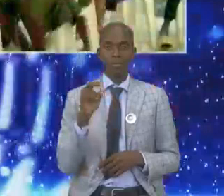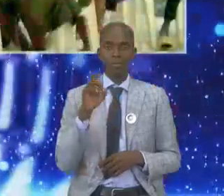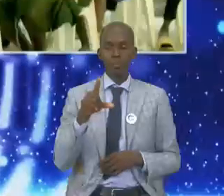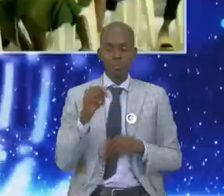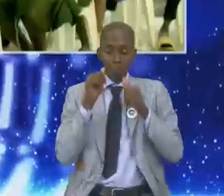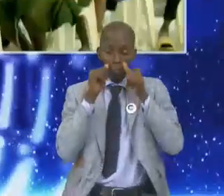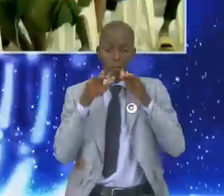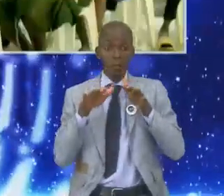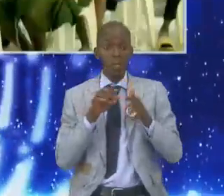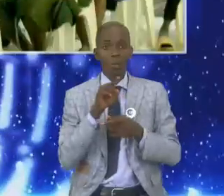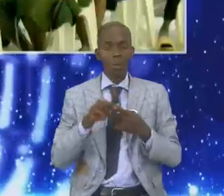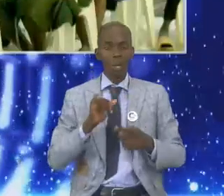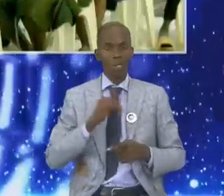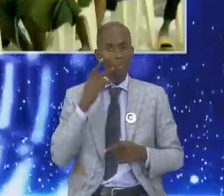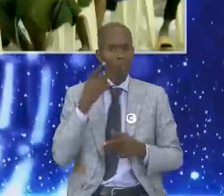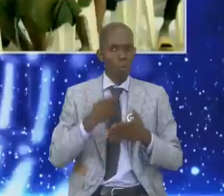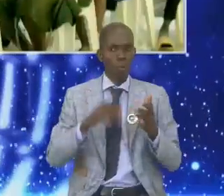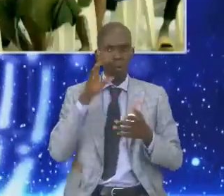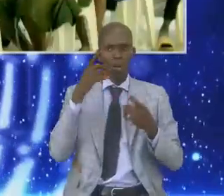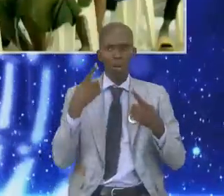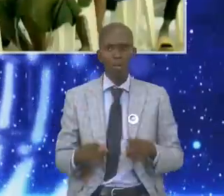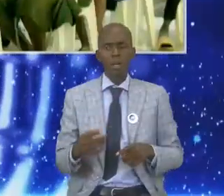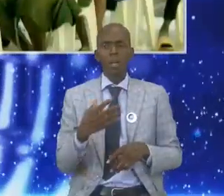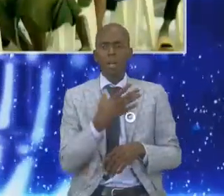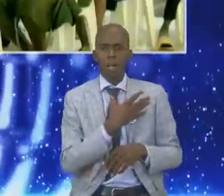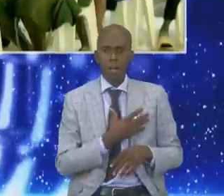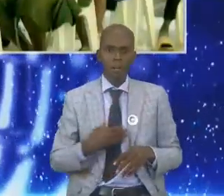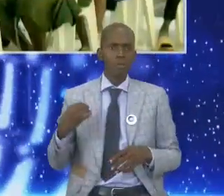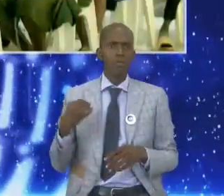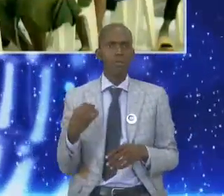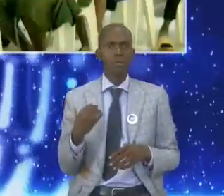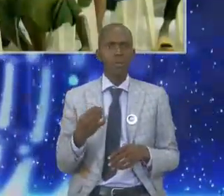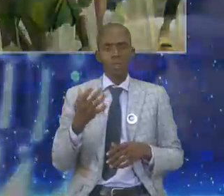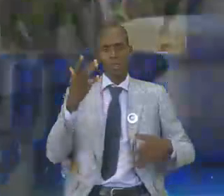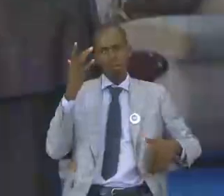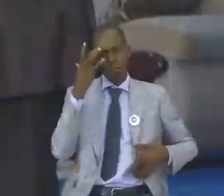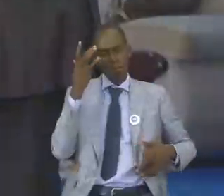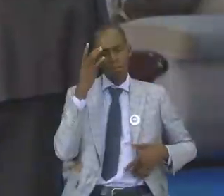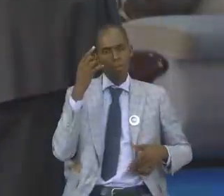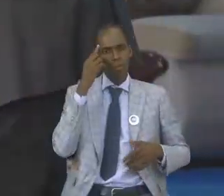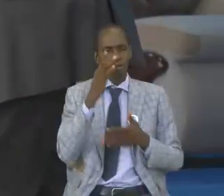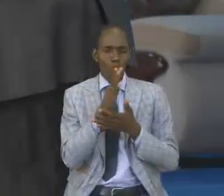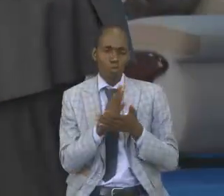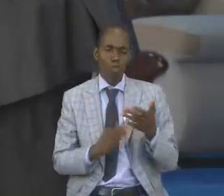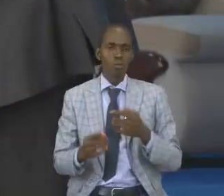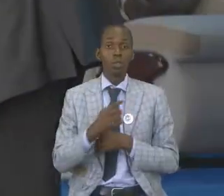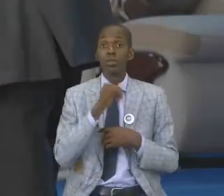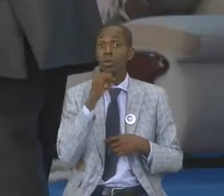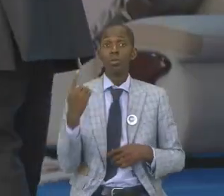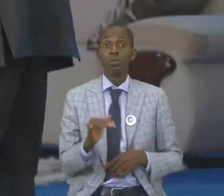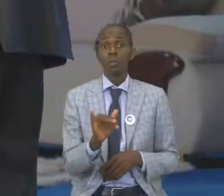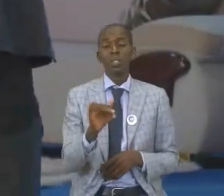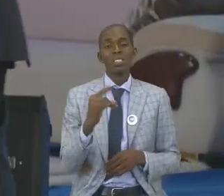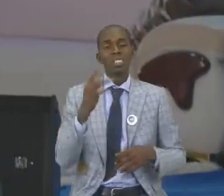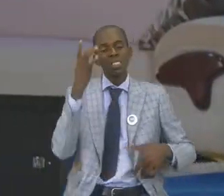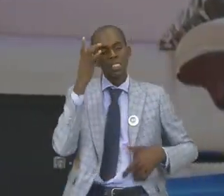saw what was going to happen. And I was sick in certain days. He wasn't sick forever. Actually, the sickness there, maybe